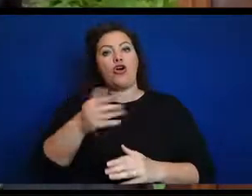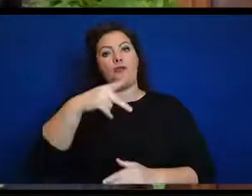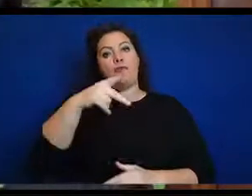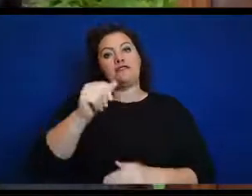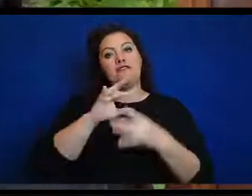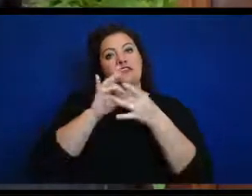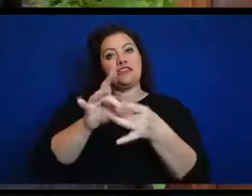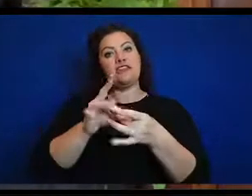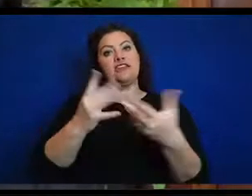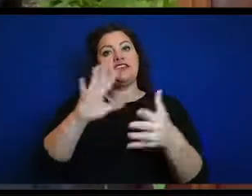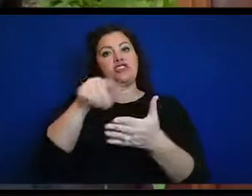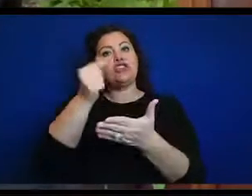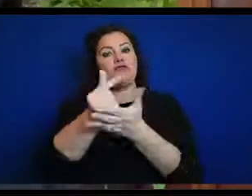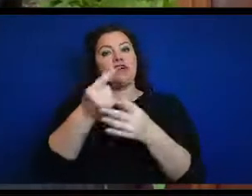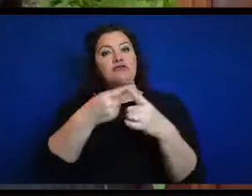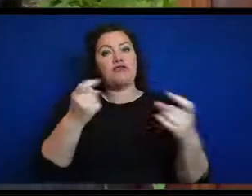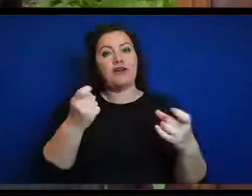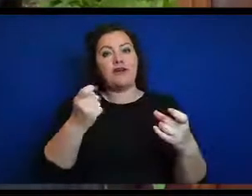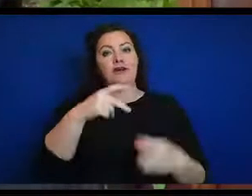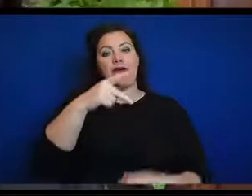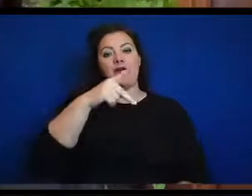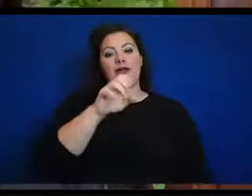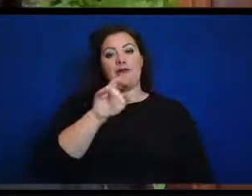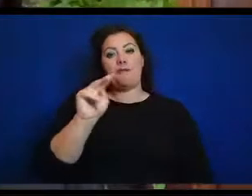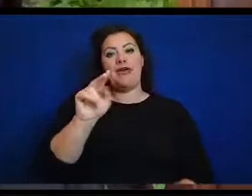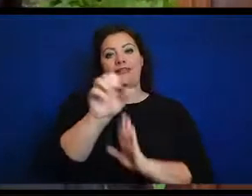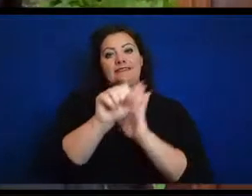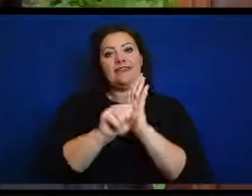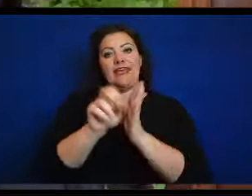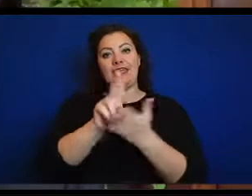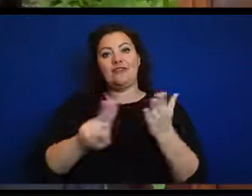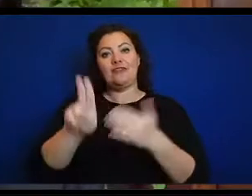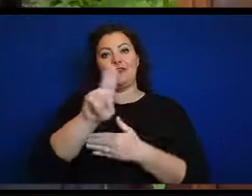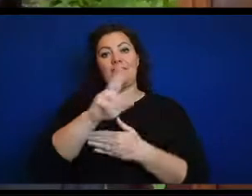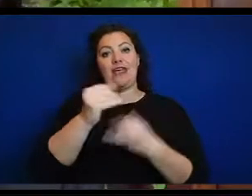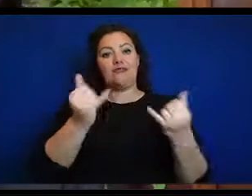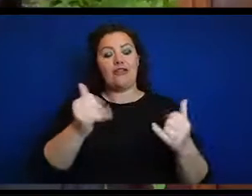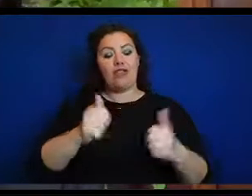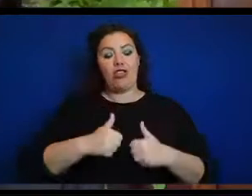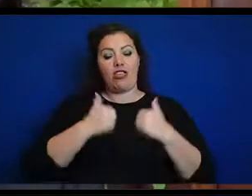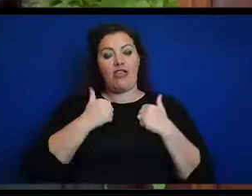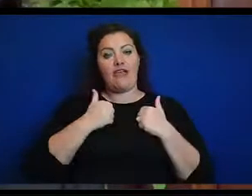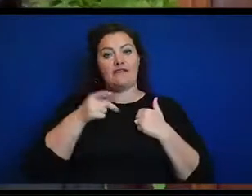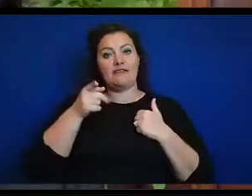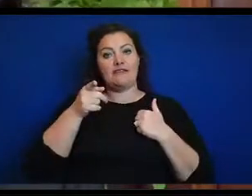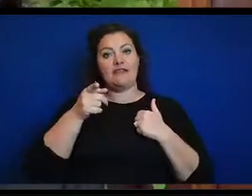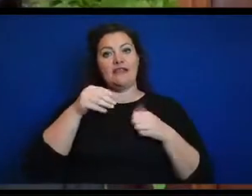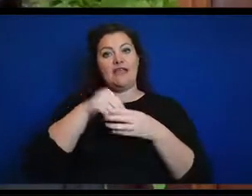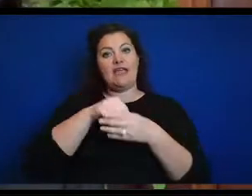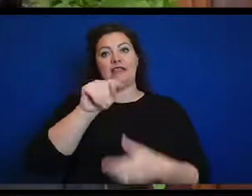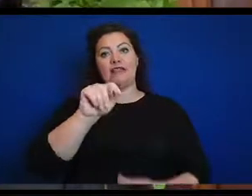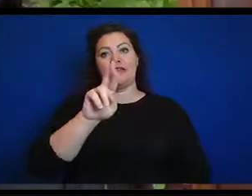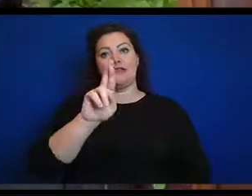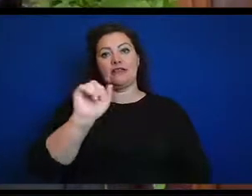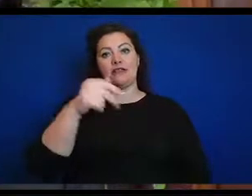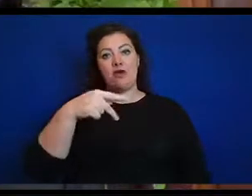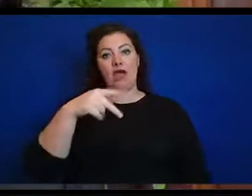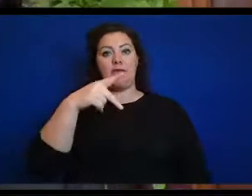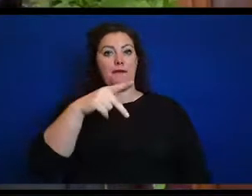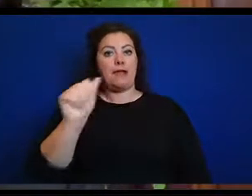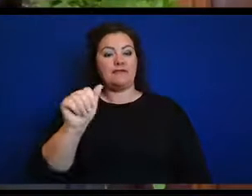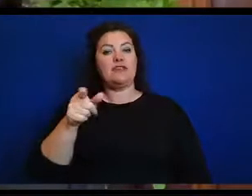connection. She graduated from Penn State University and currently lives in Trapp, Pennsylvania. She